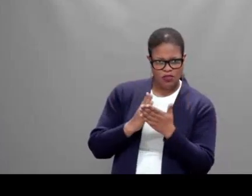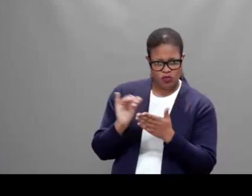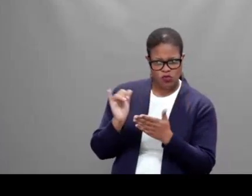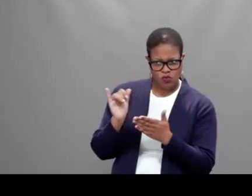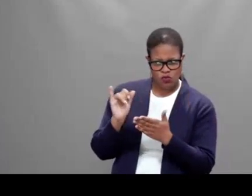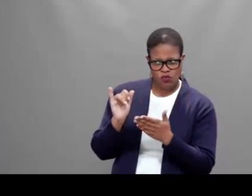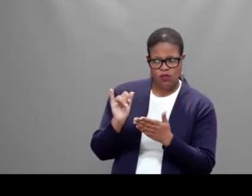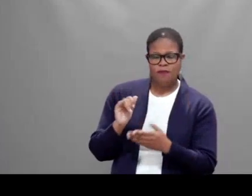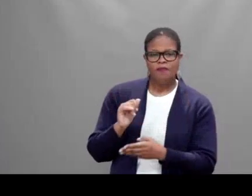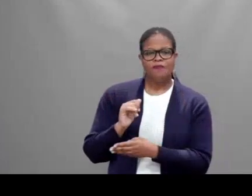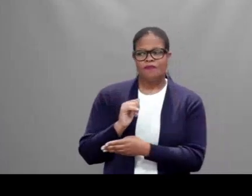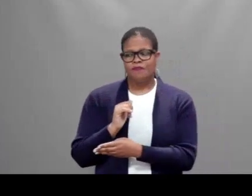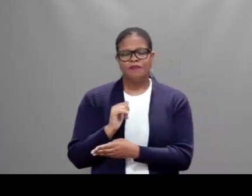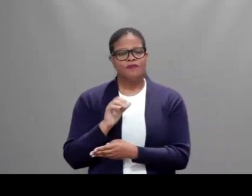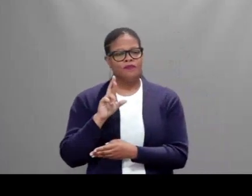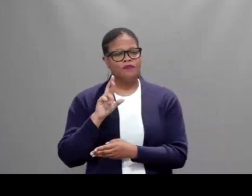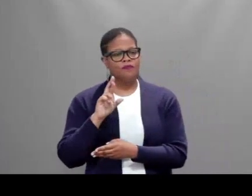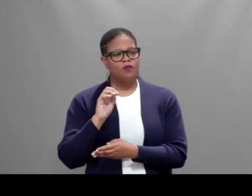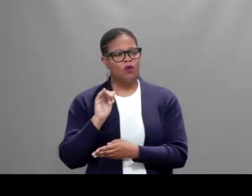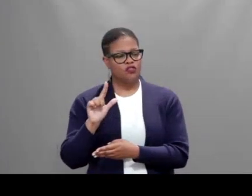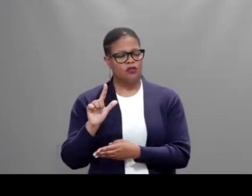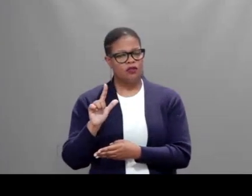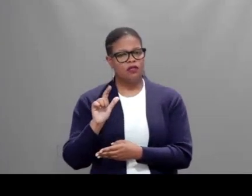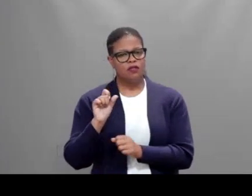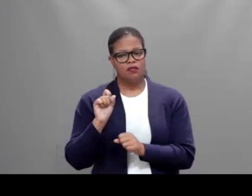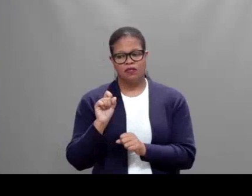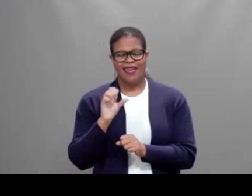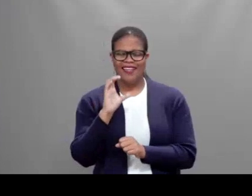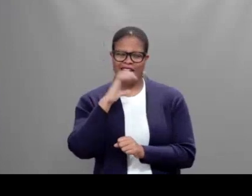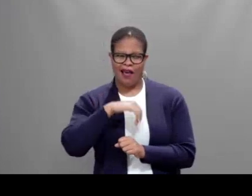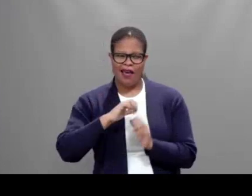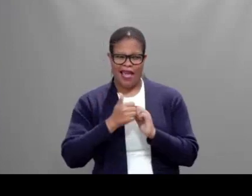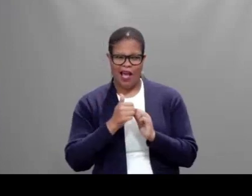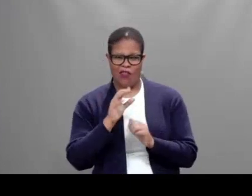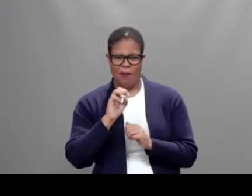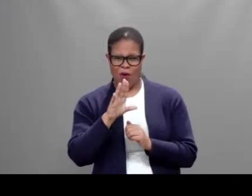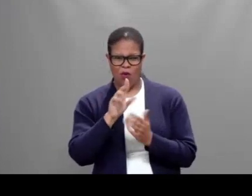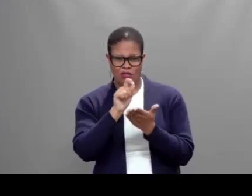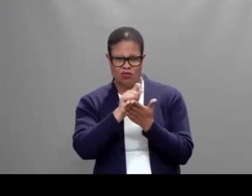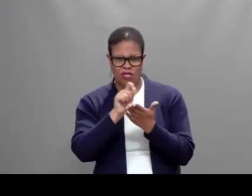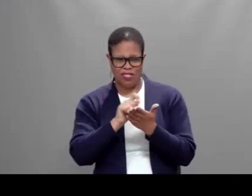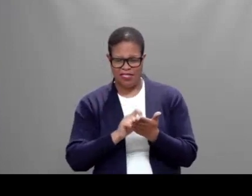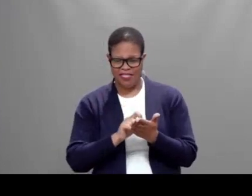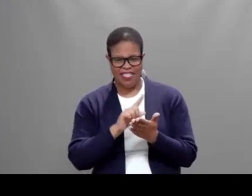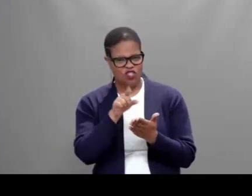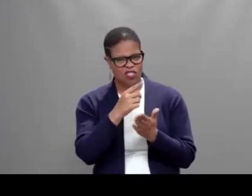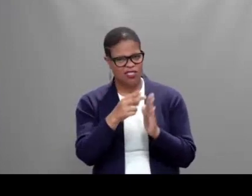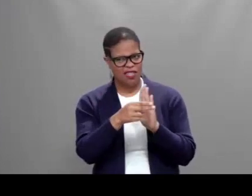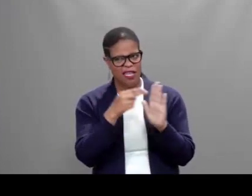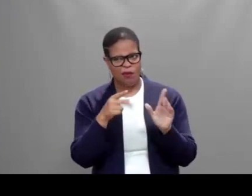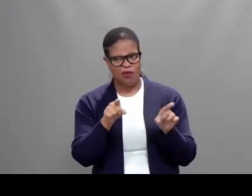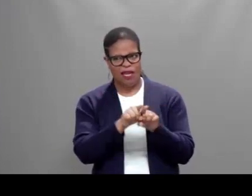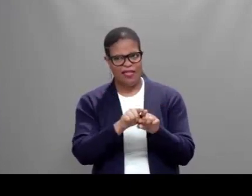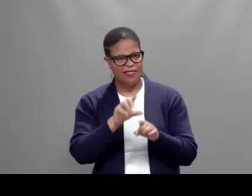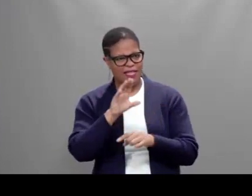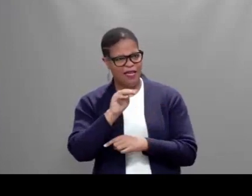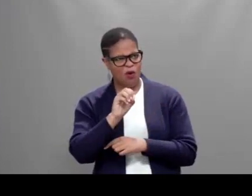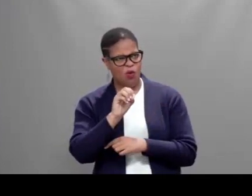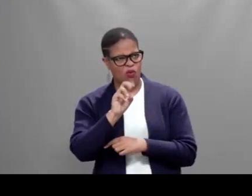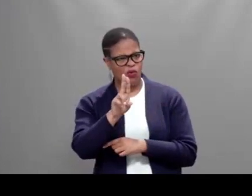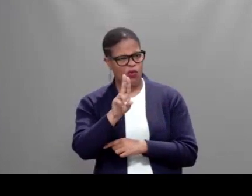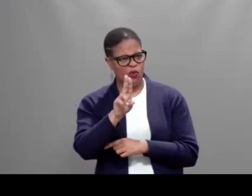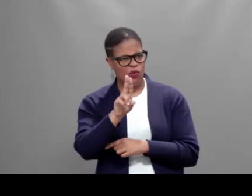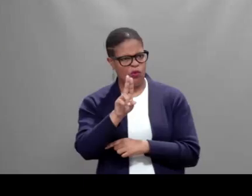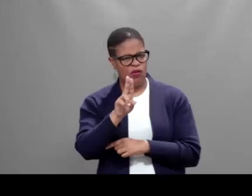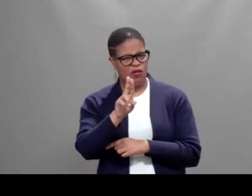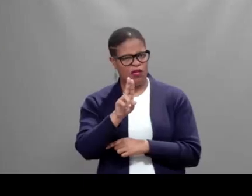to it? So I was going to ask, it's odd the way the memo is set up because it's just labeled as an MOU